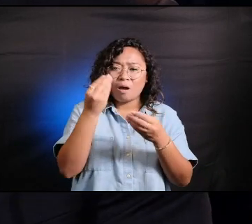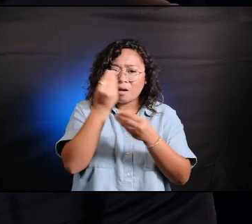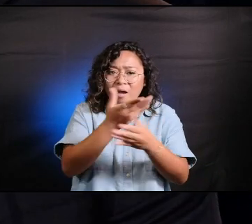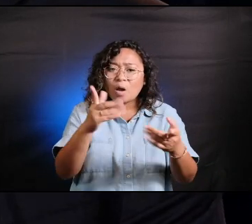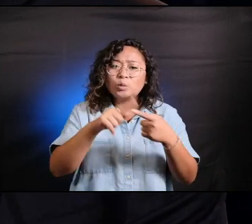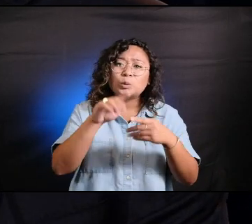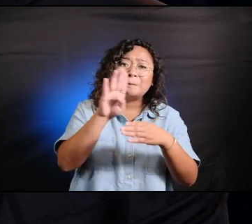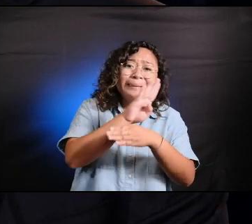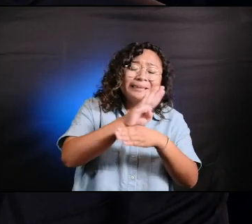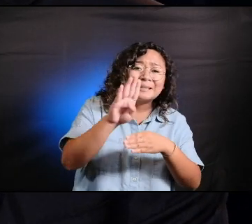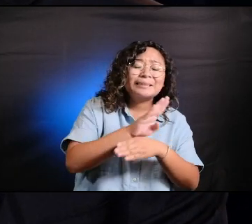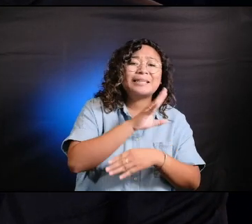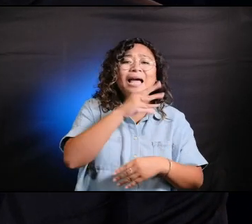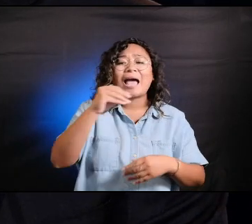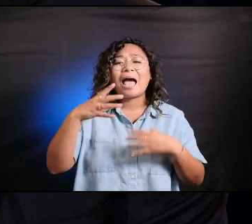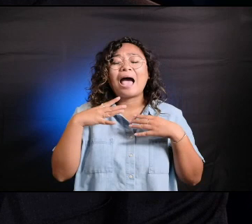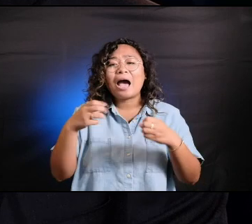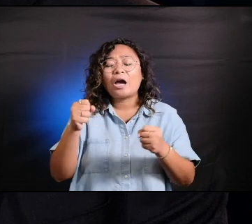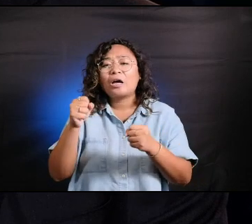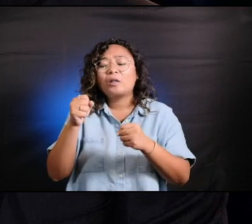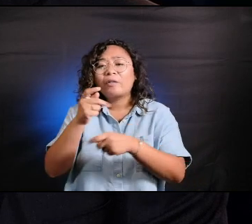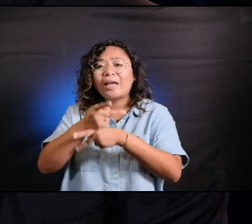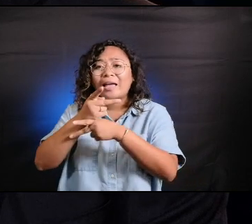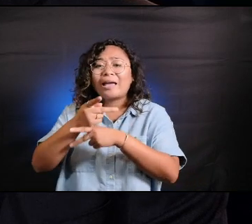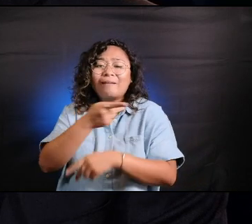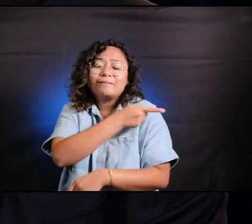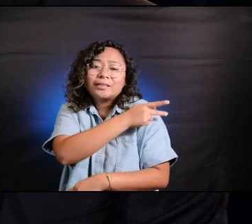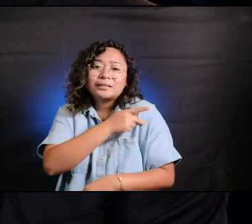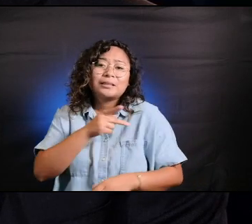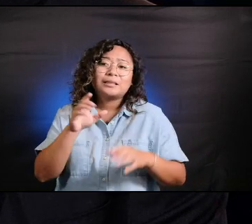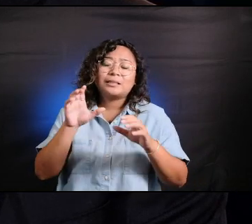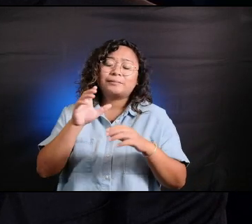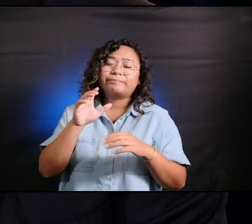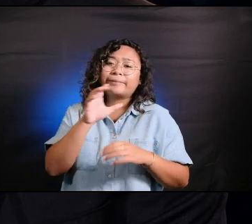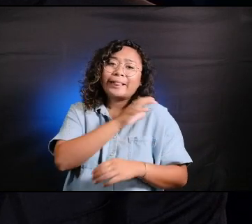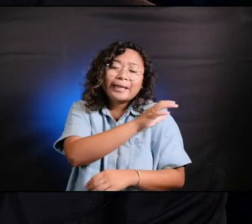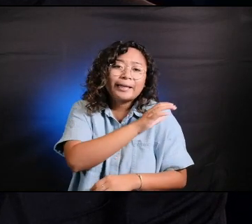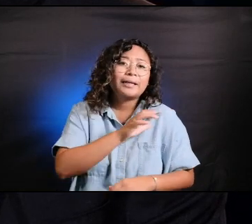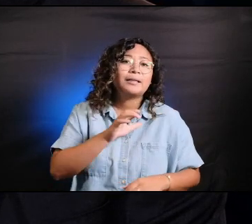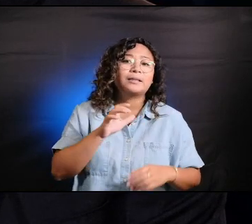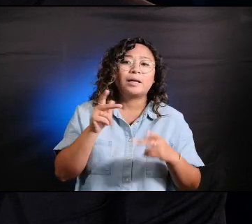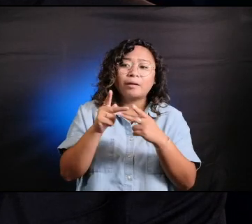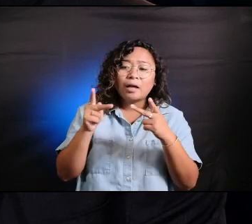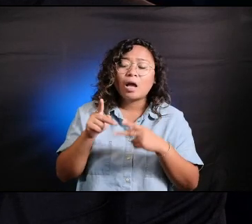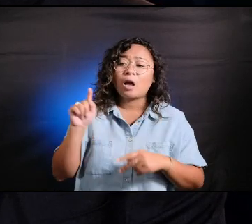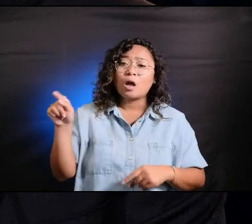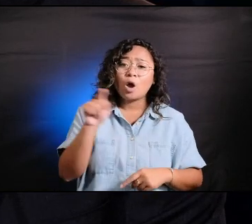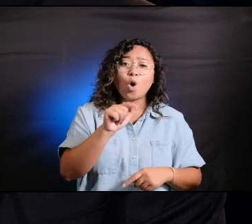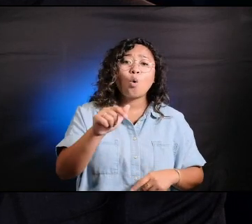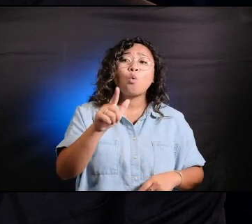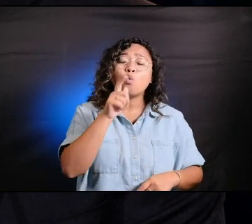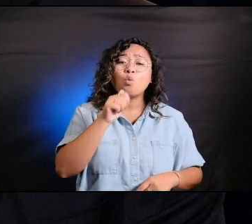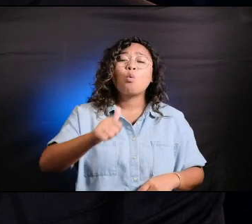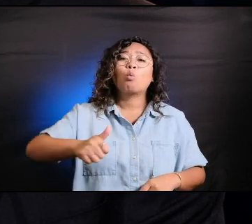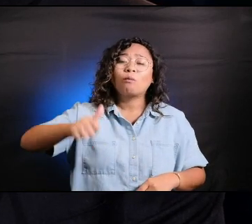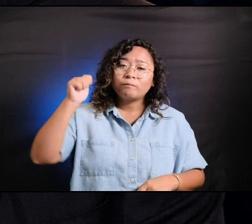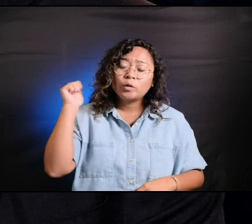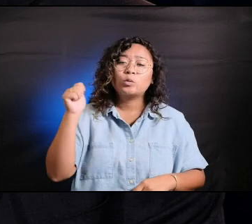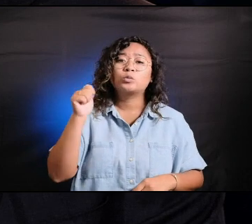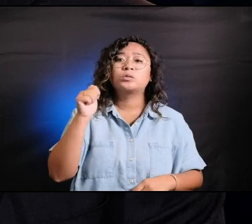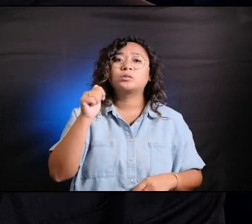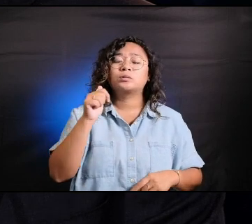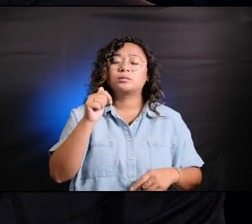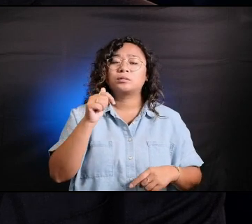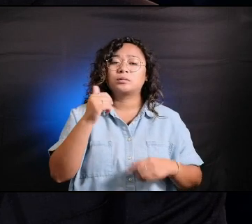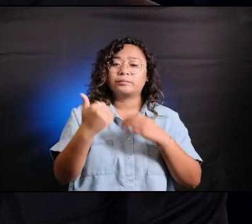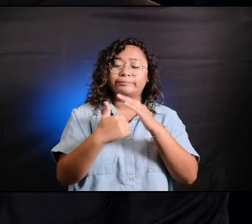businesses and healthcare facilities that may seek to, refuse those who may be ill respiratory